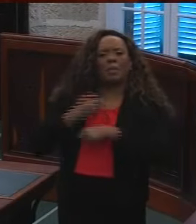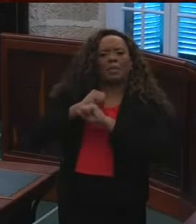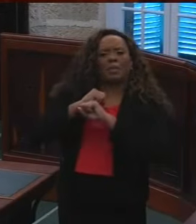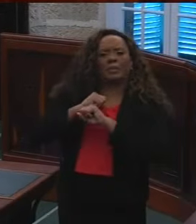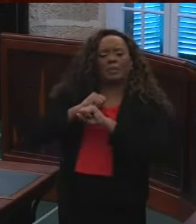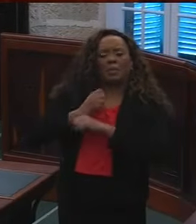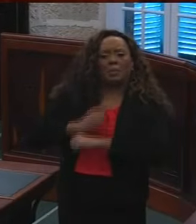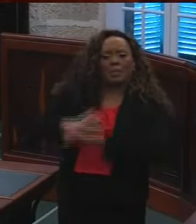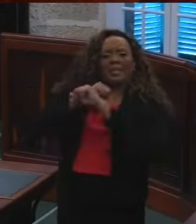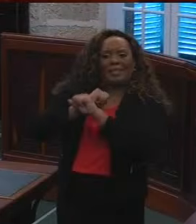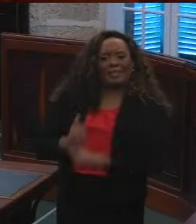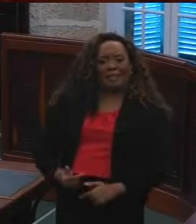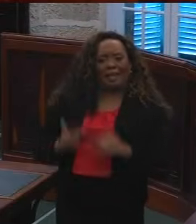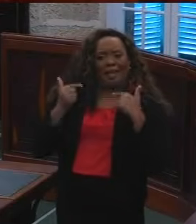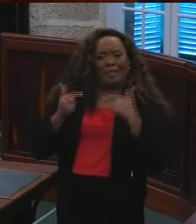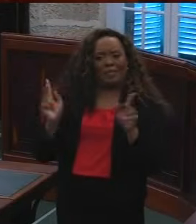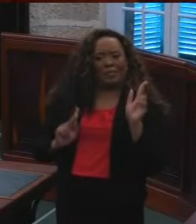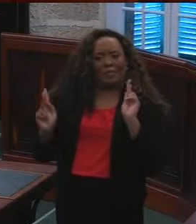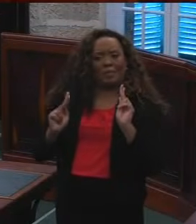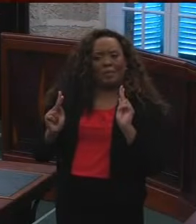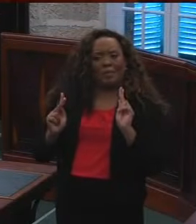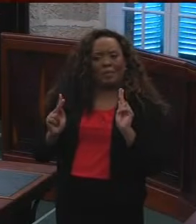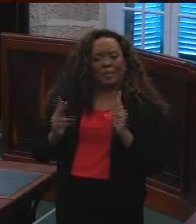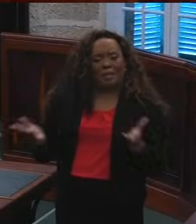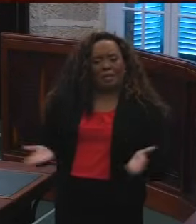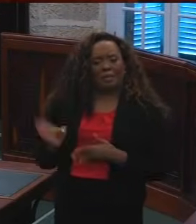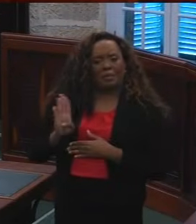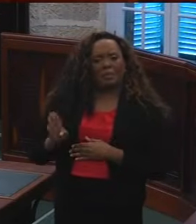in order for us as a government